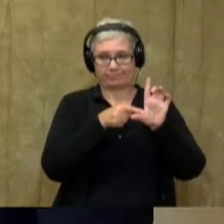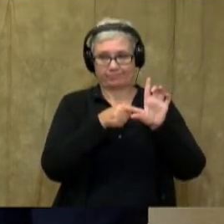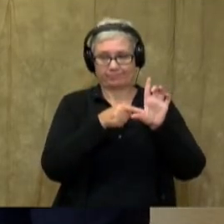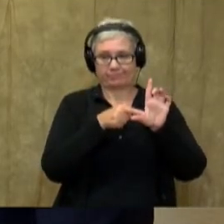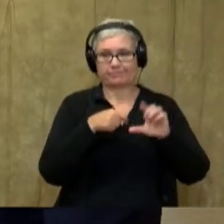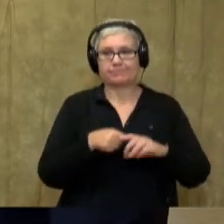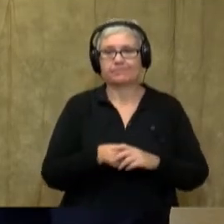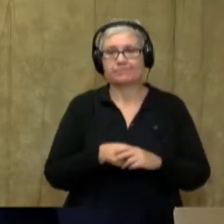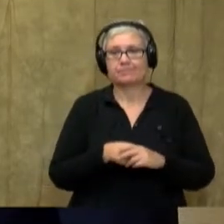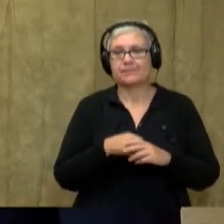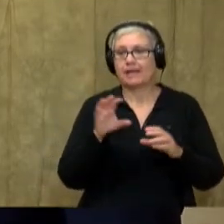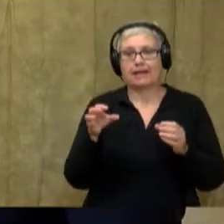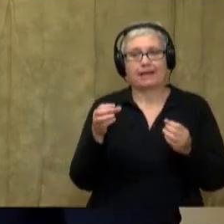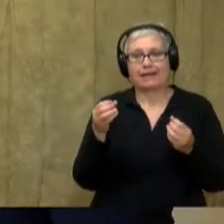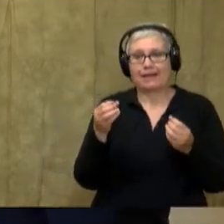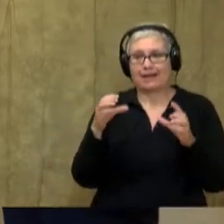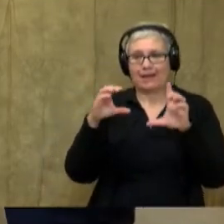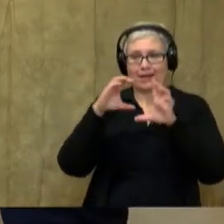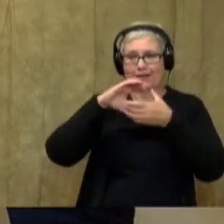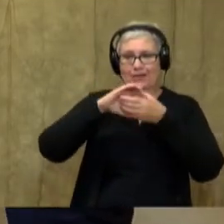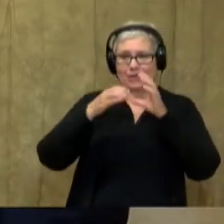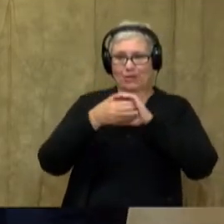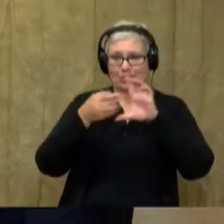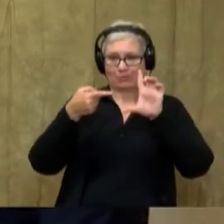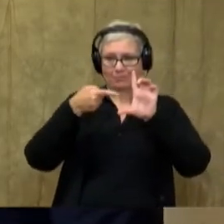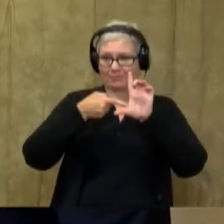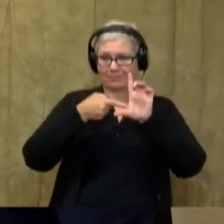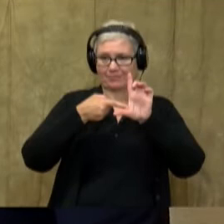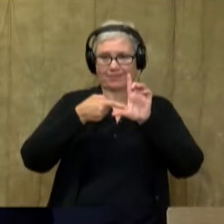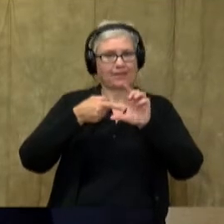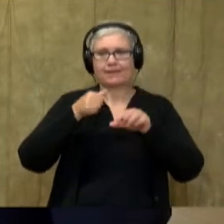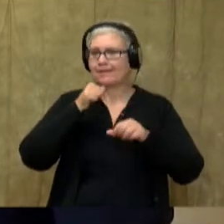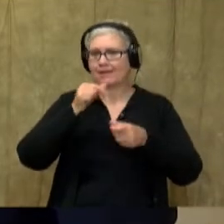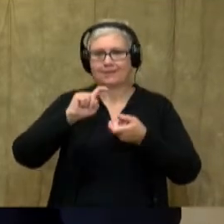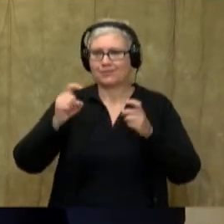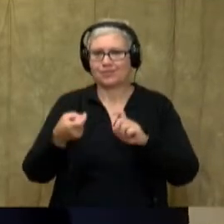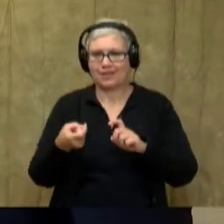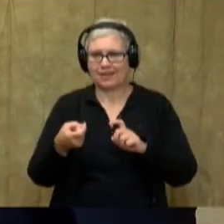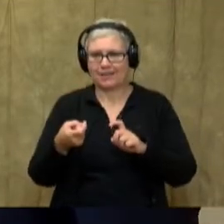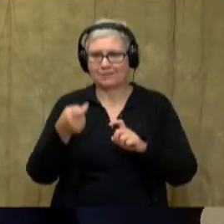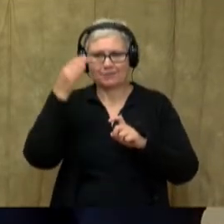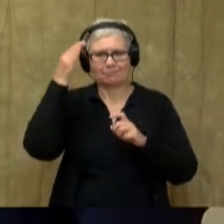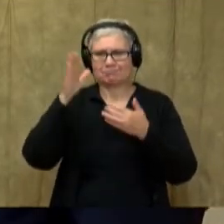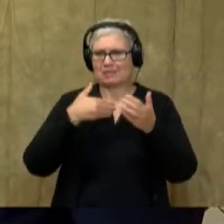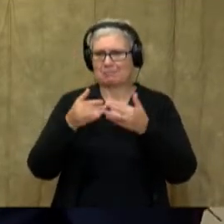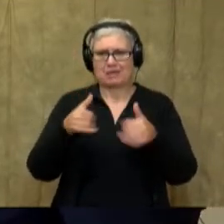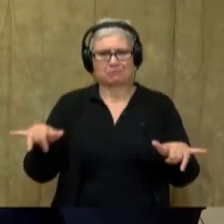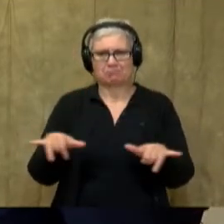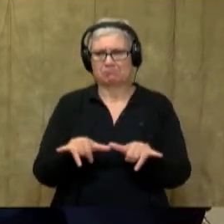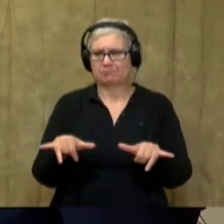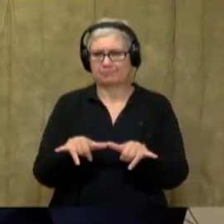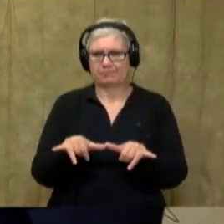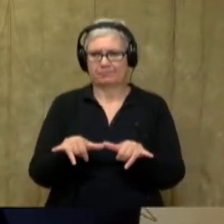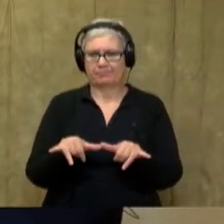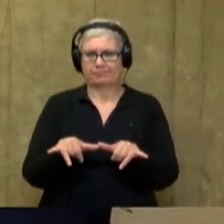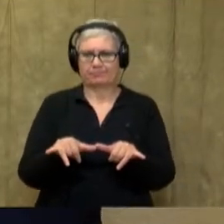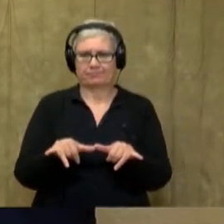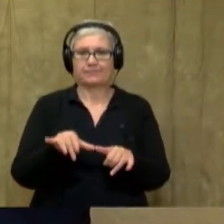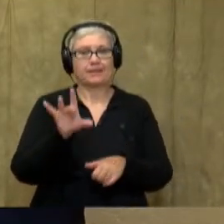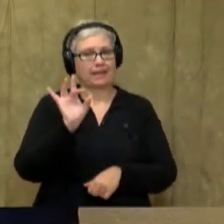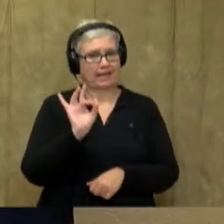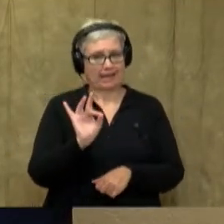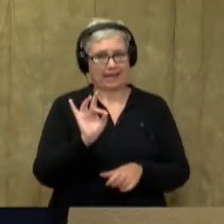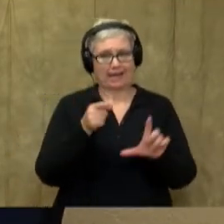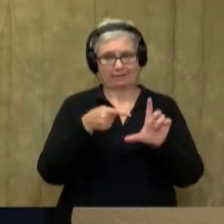And the number of corners on a cube does not change regardless of size. We're always going to have 8 corners, 8 vertices, which means on